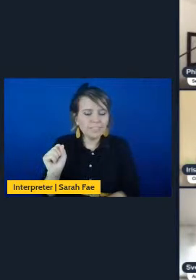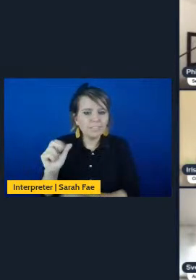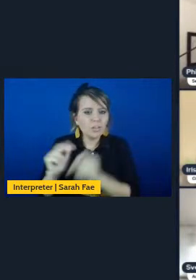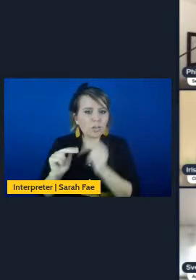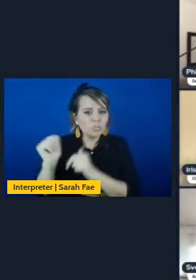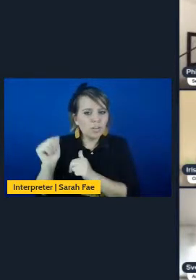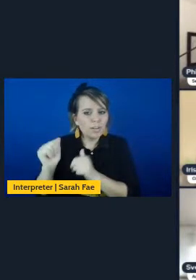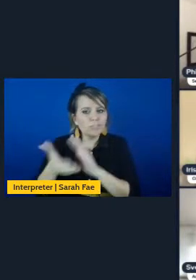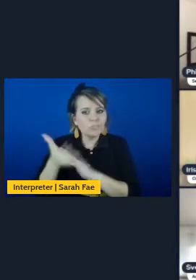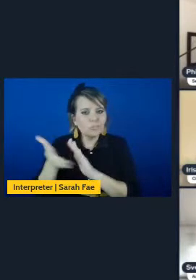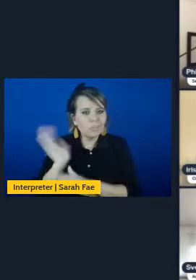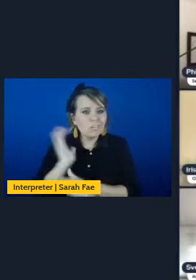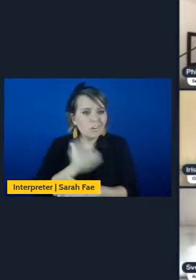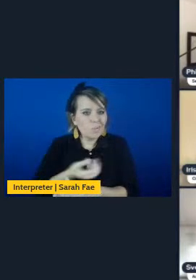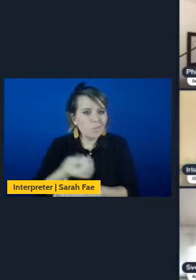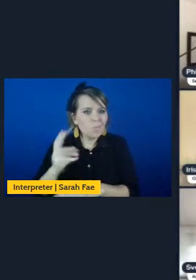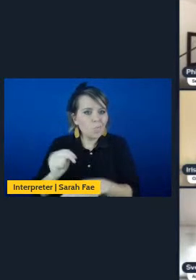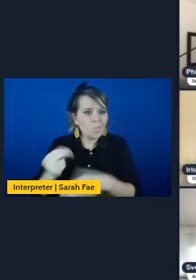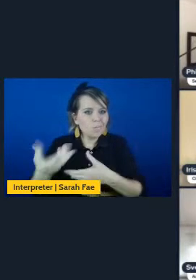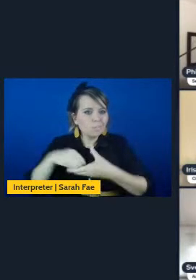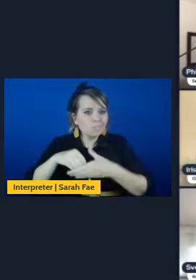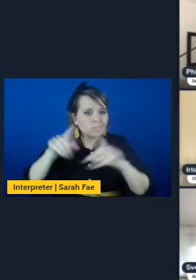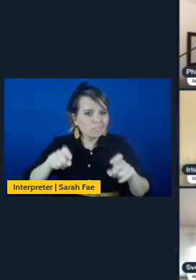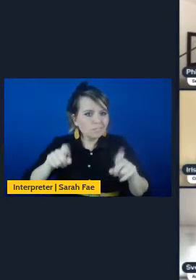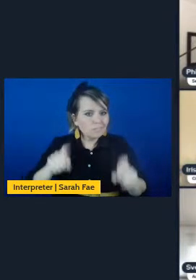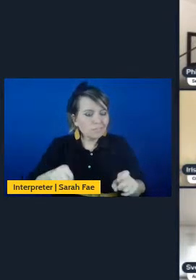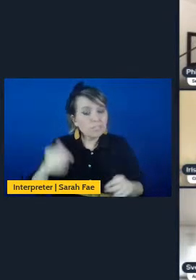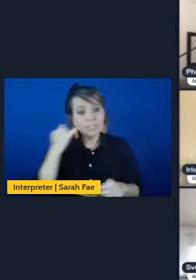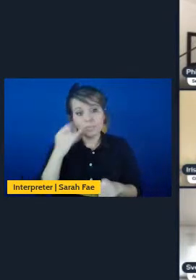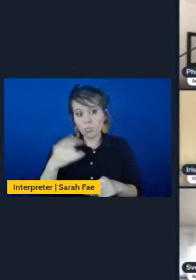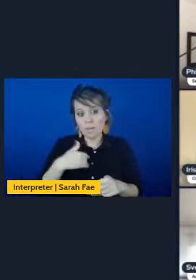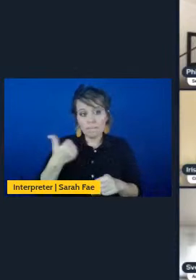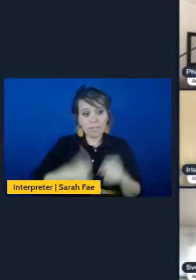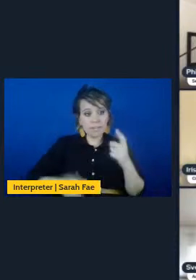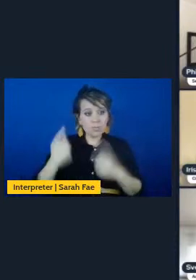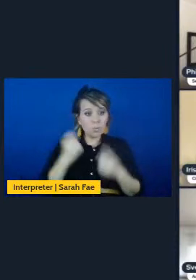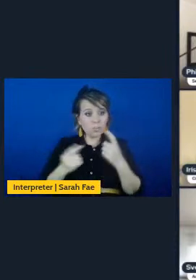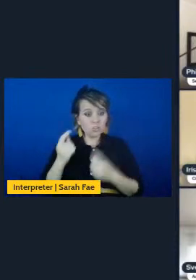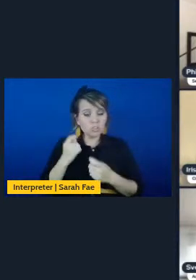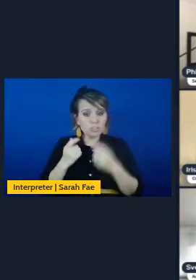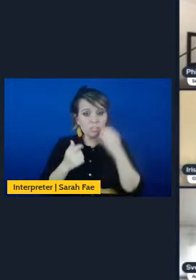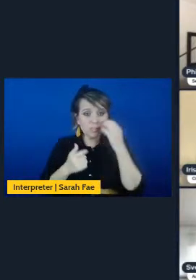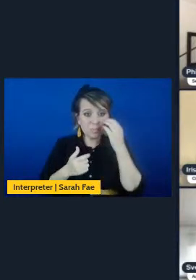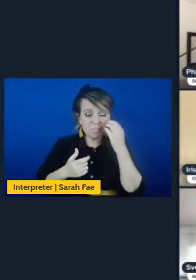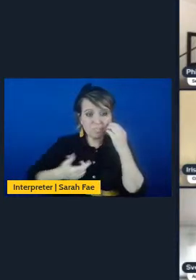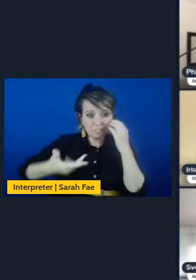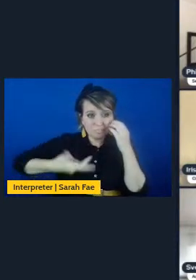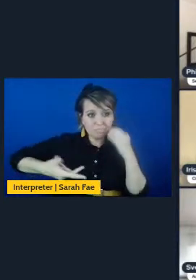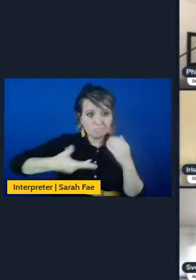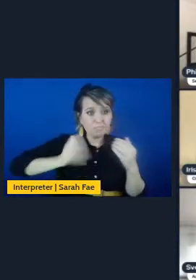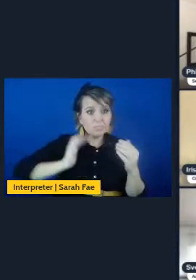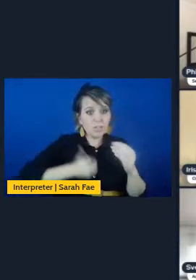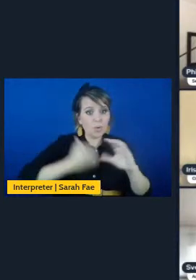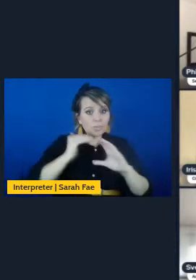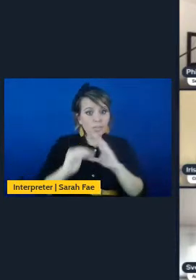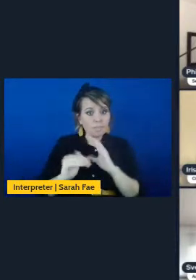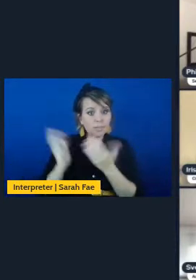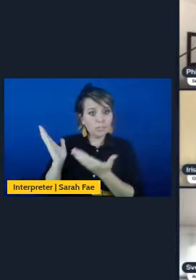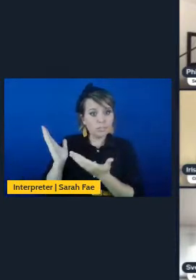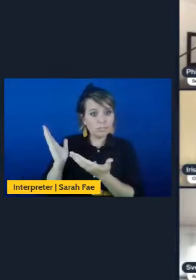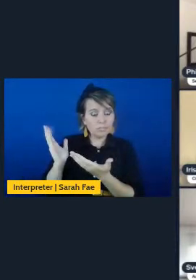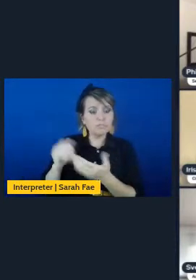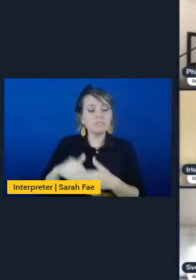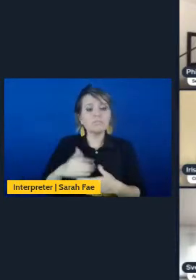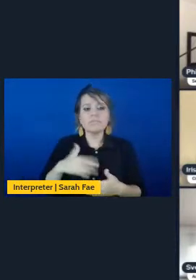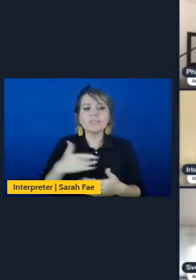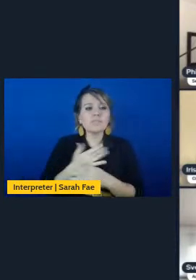your own application. And if you have any questions, Iris, Svenja, and my emails are listed here. Feel free to